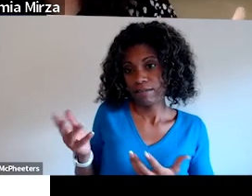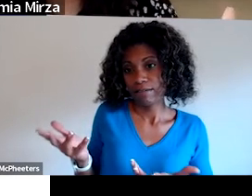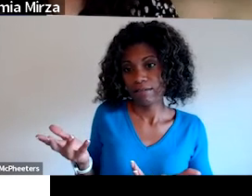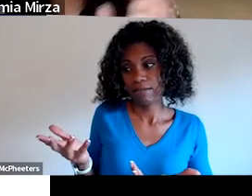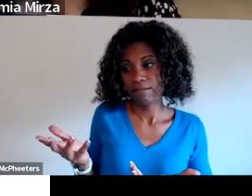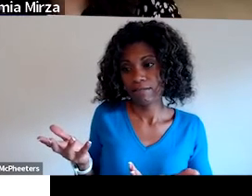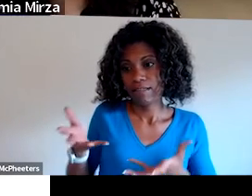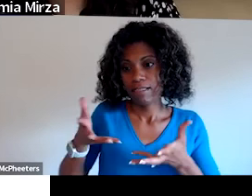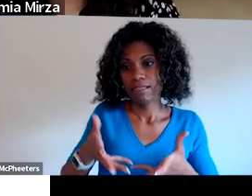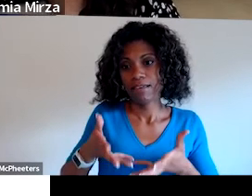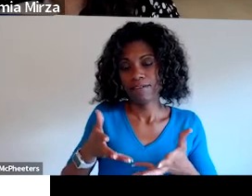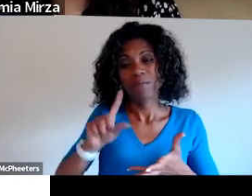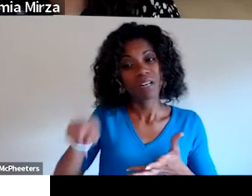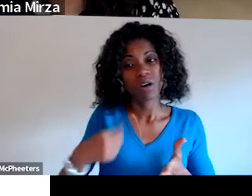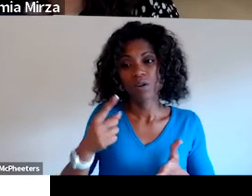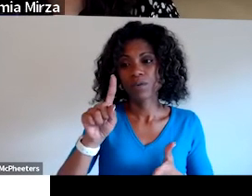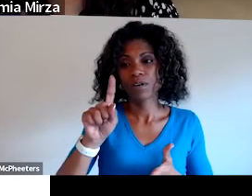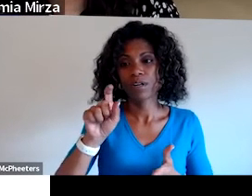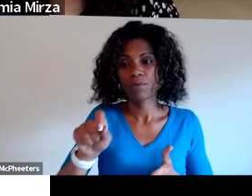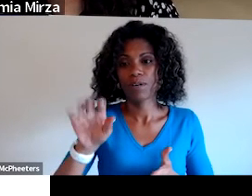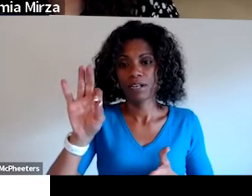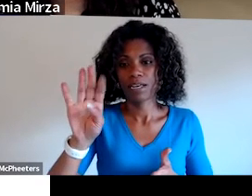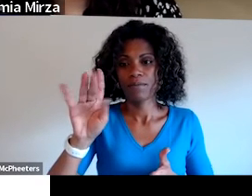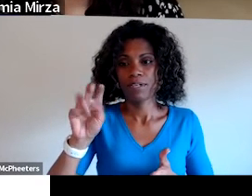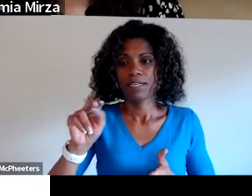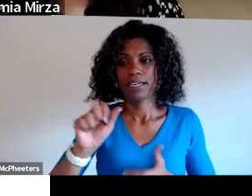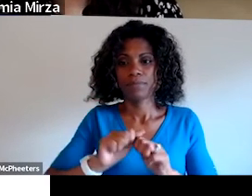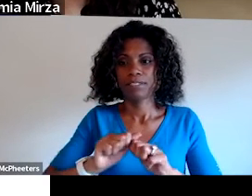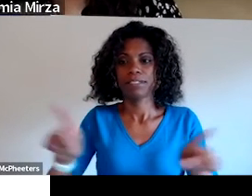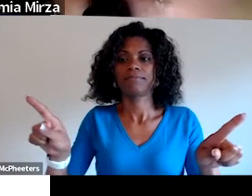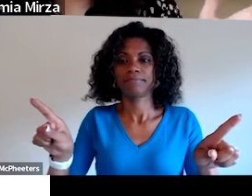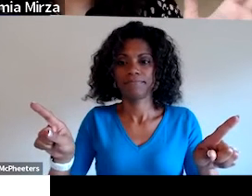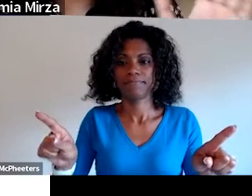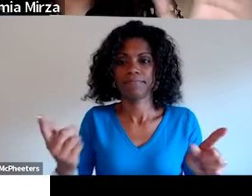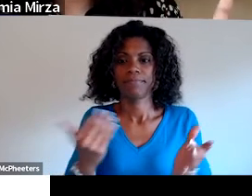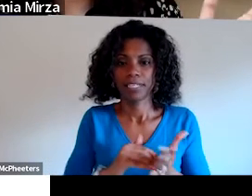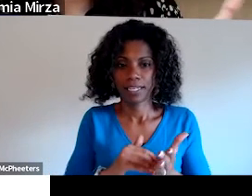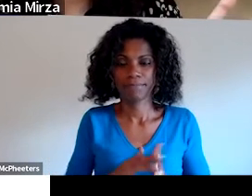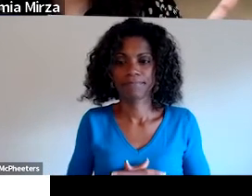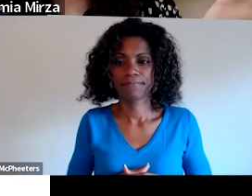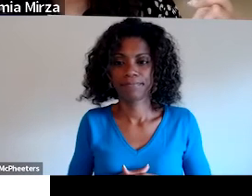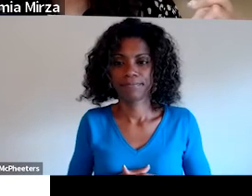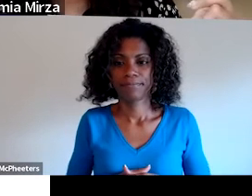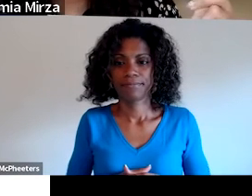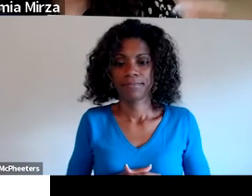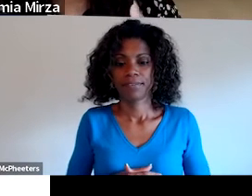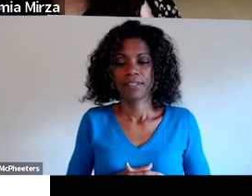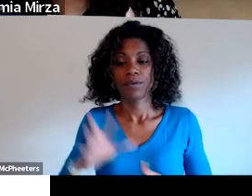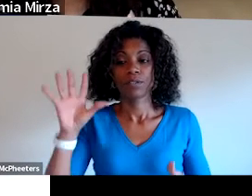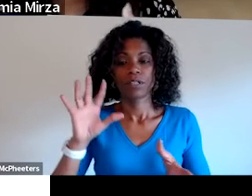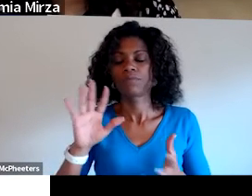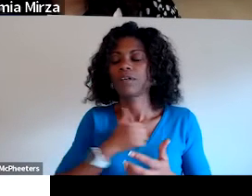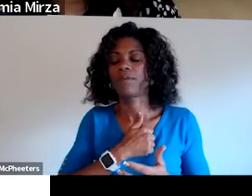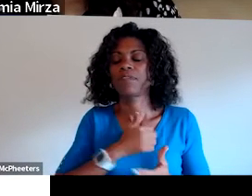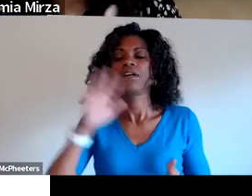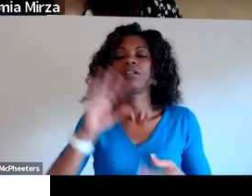even out of that, only 1.9 has actually been dispersed. Again, this is from the 50 organizations that were a part